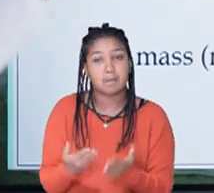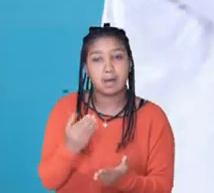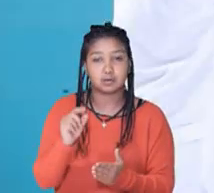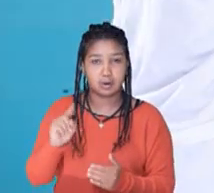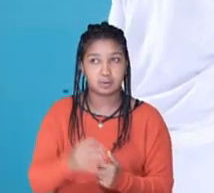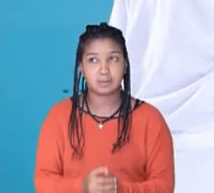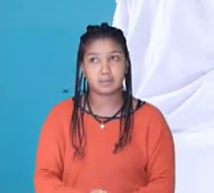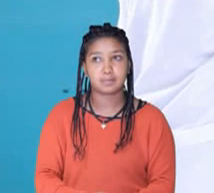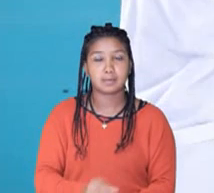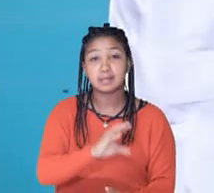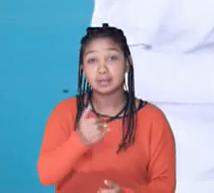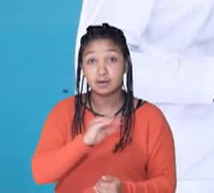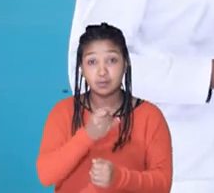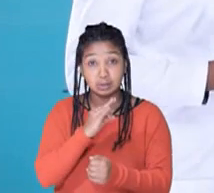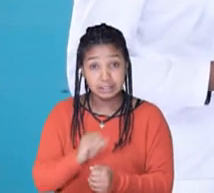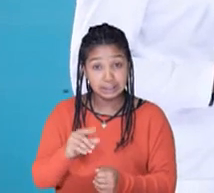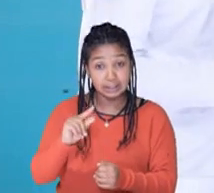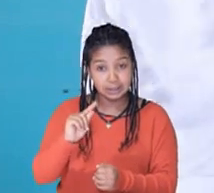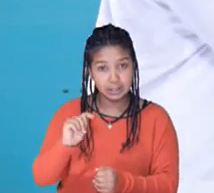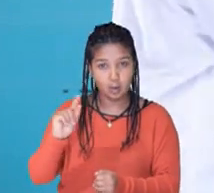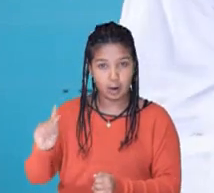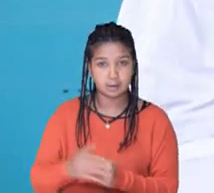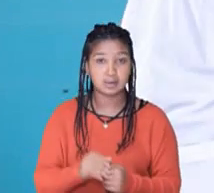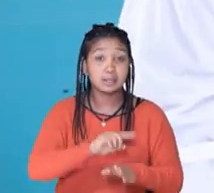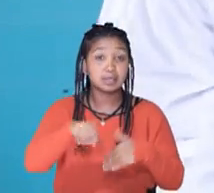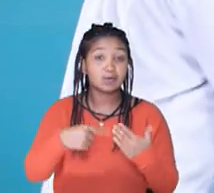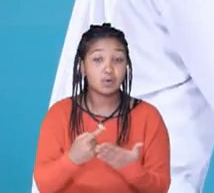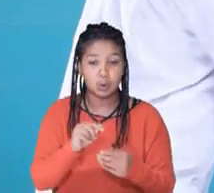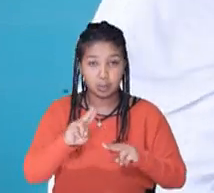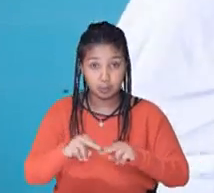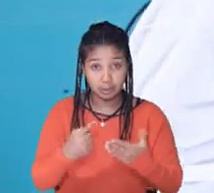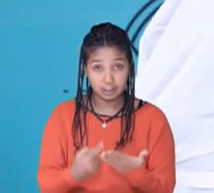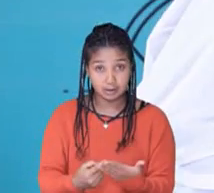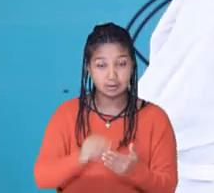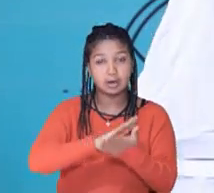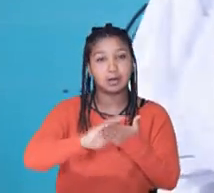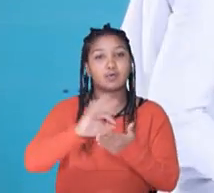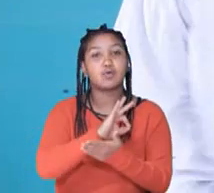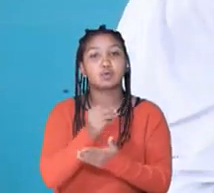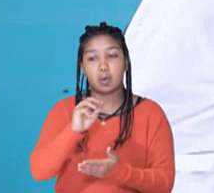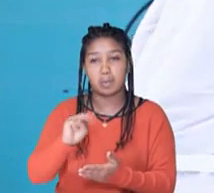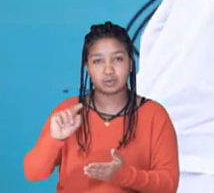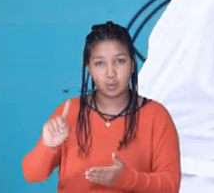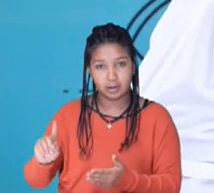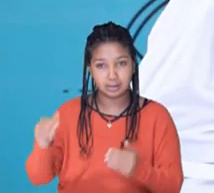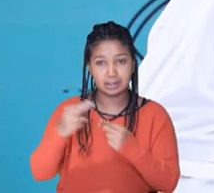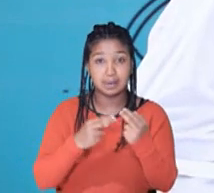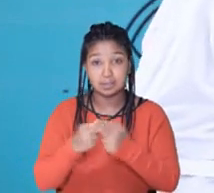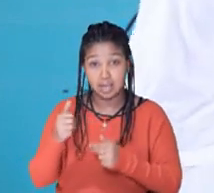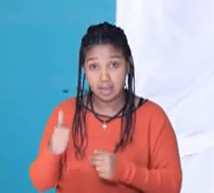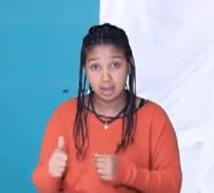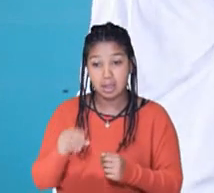1. And the other force is tension T1. Therefore, when you put this, the net force on mass 1 times